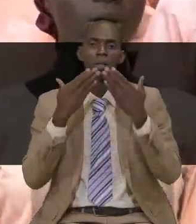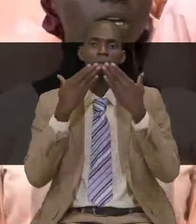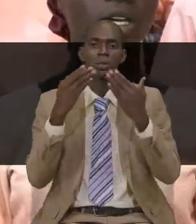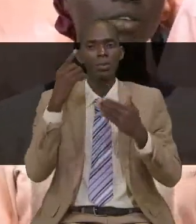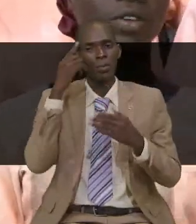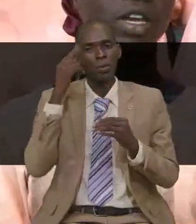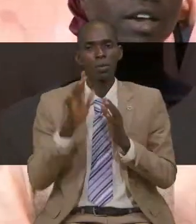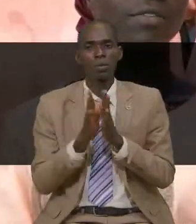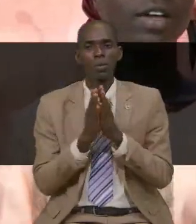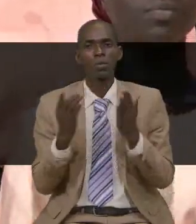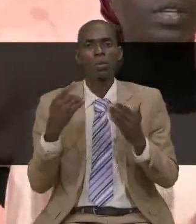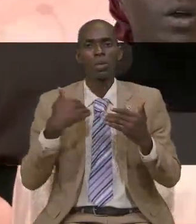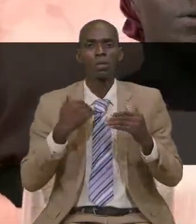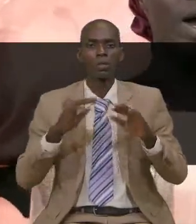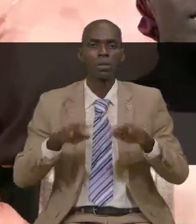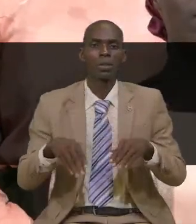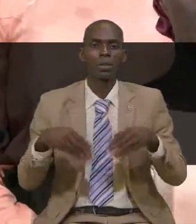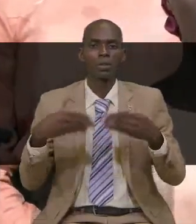the food.